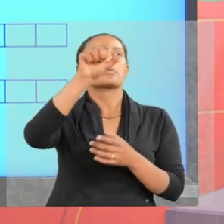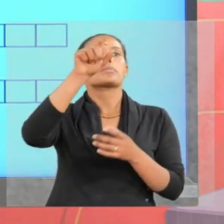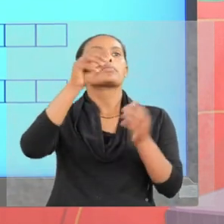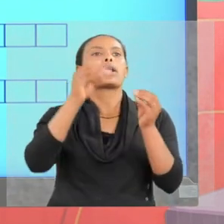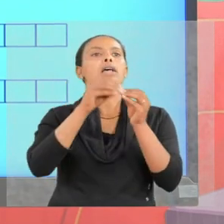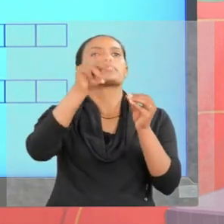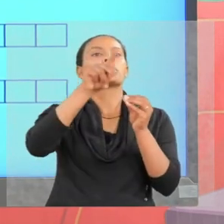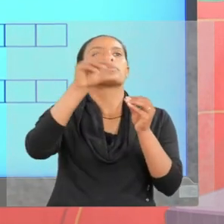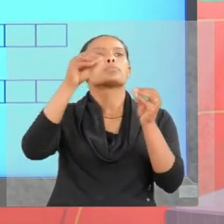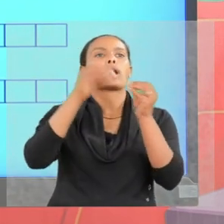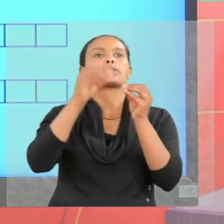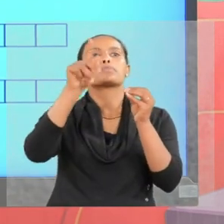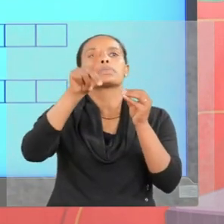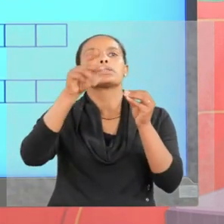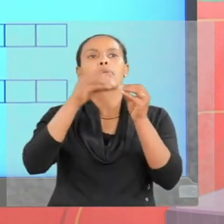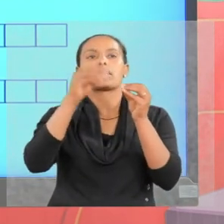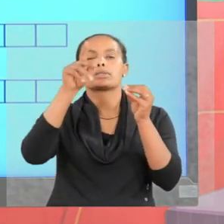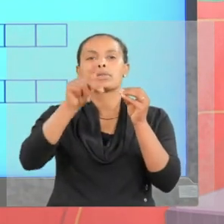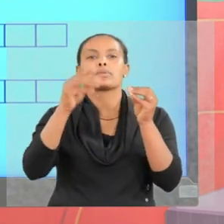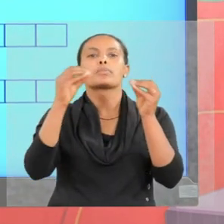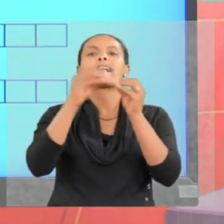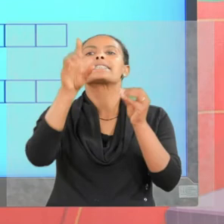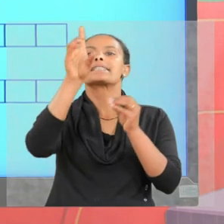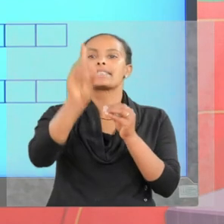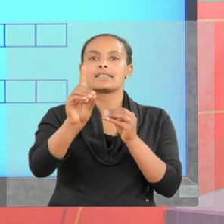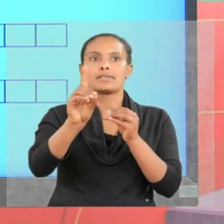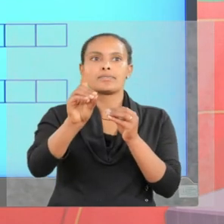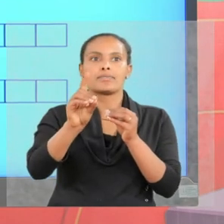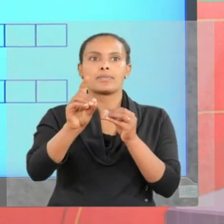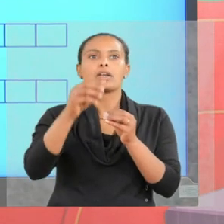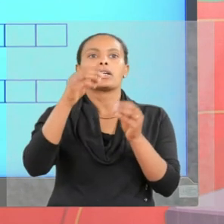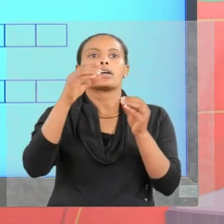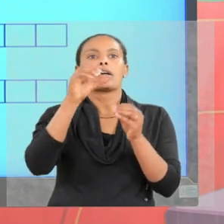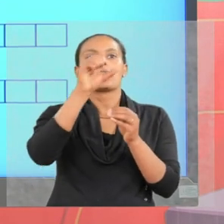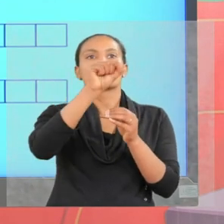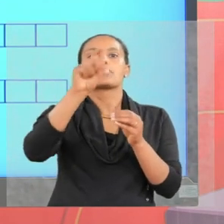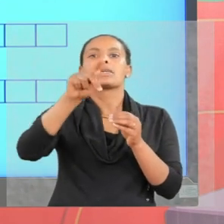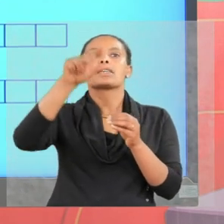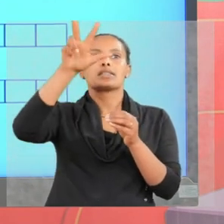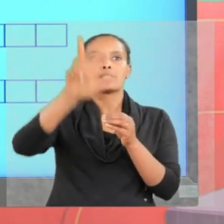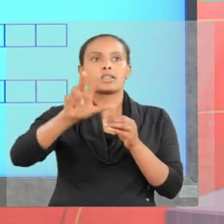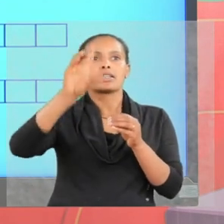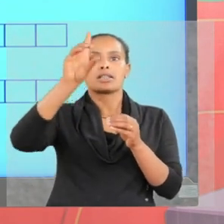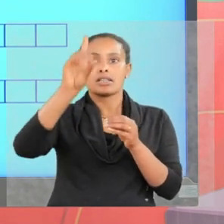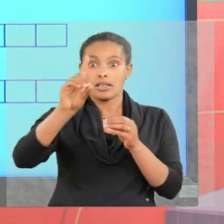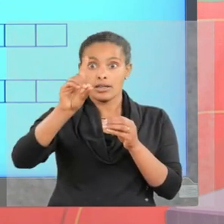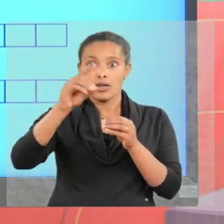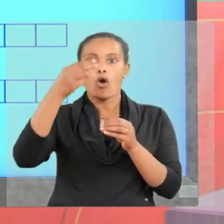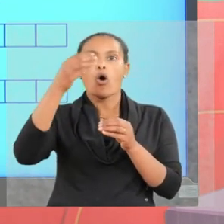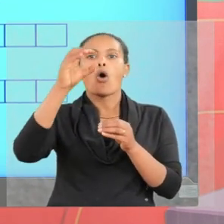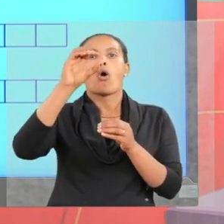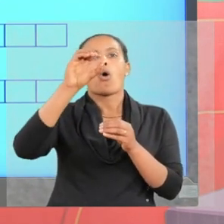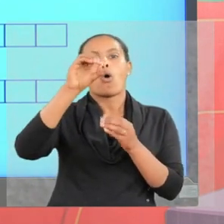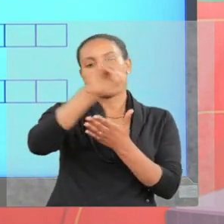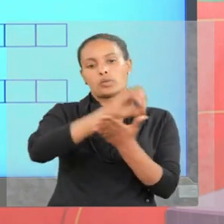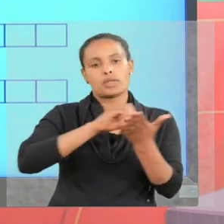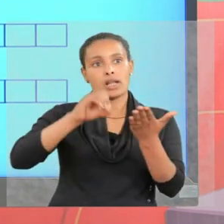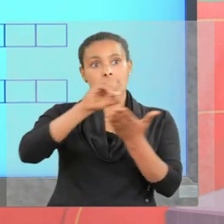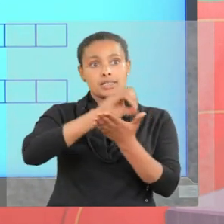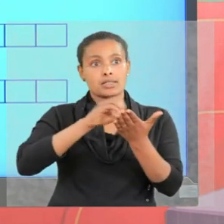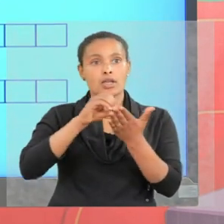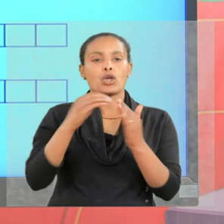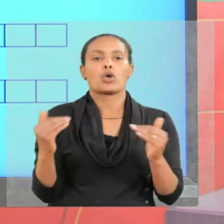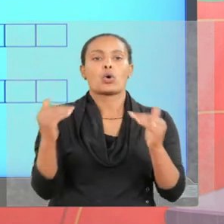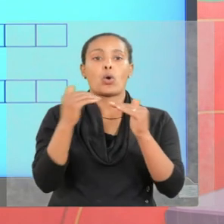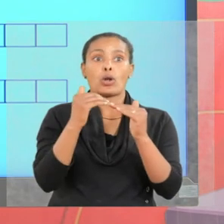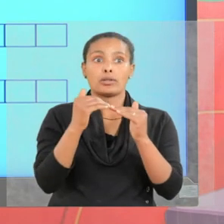p plus d gives sp3d hybrid orbital. The number of hybrid orbital